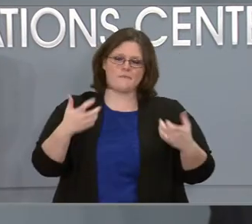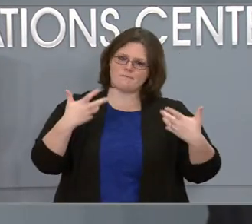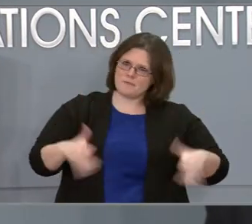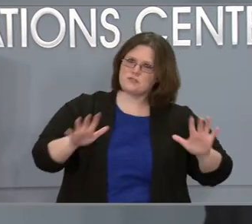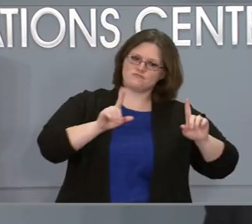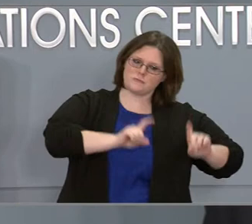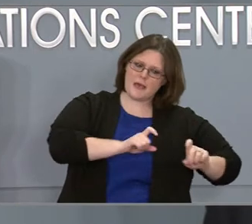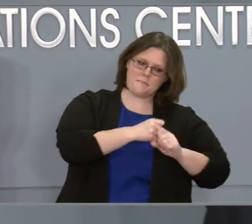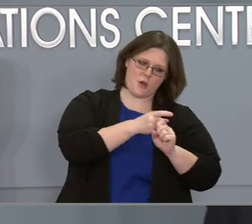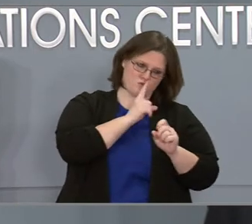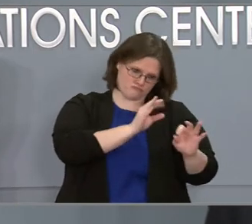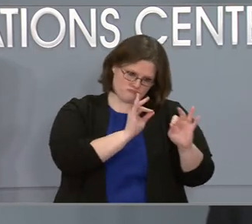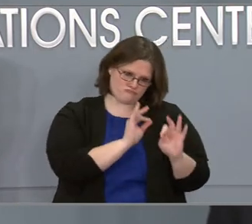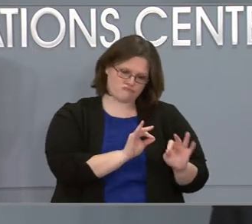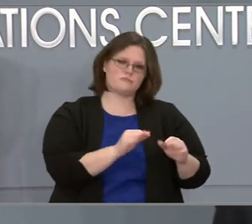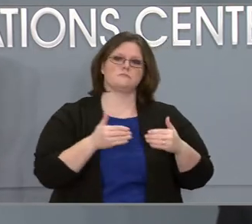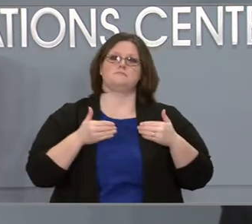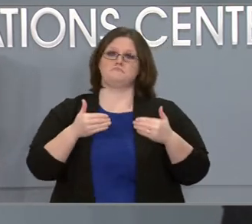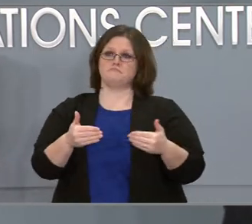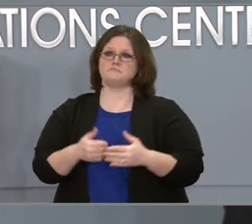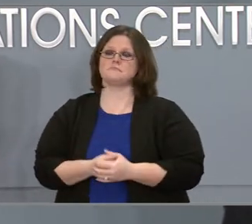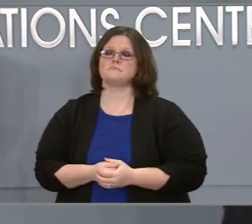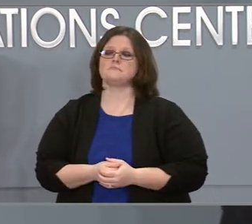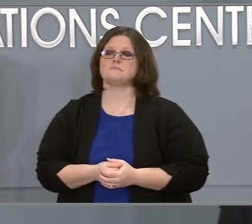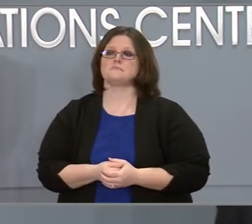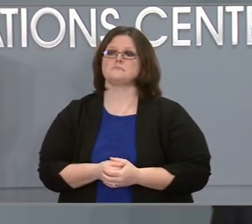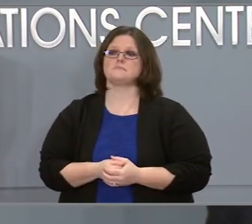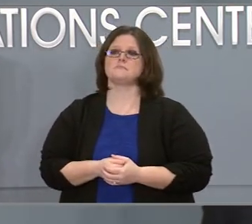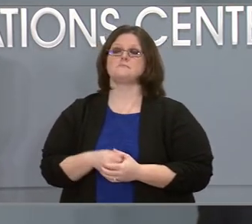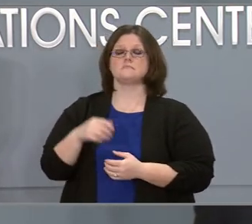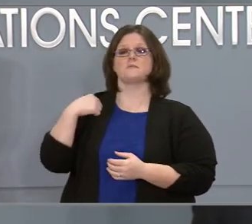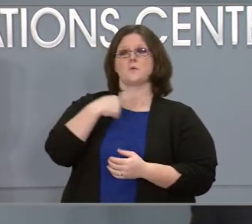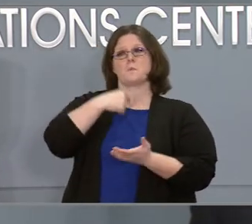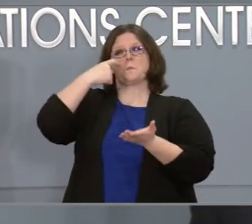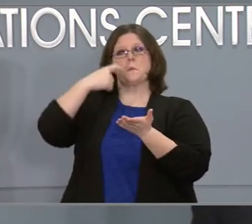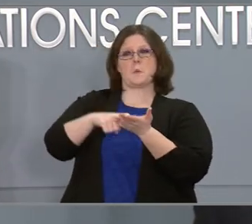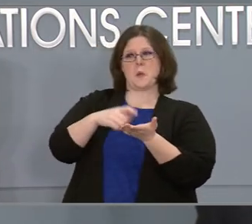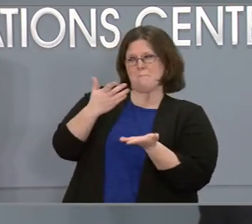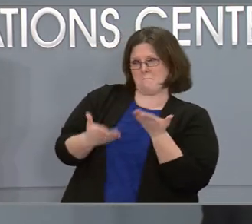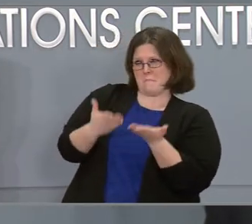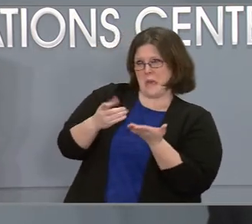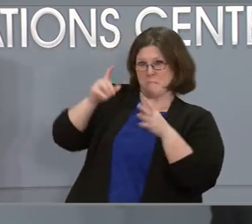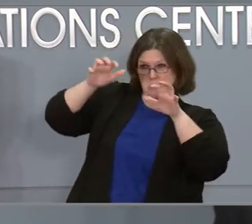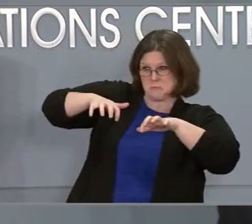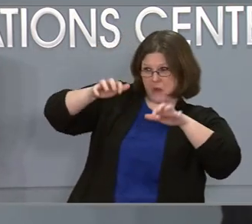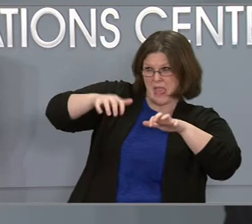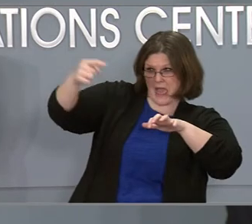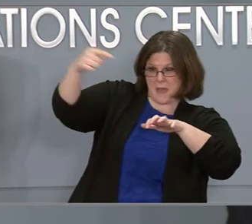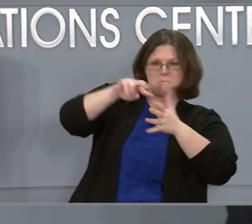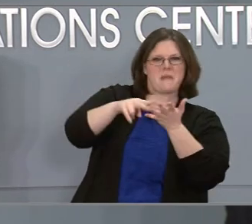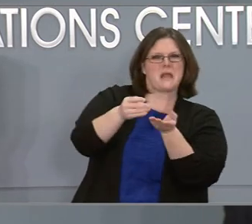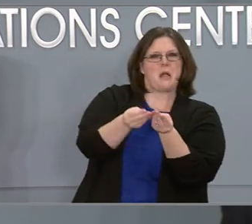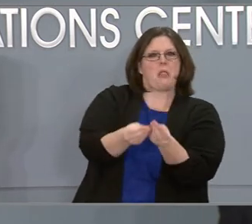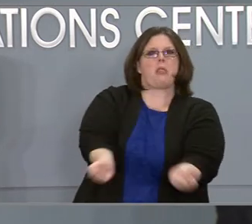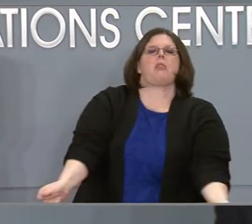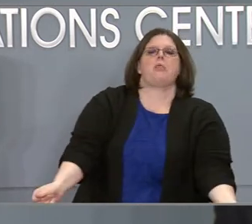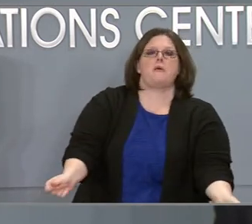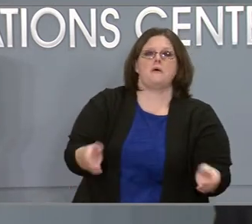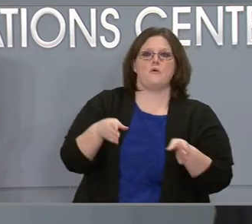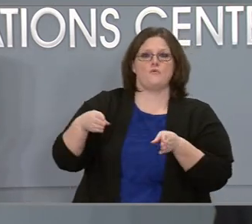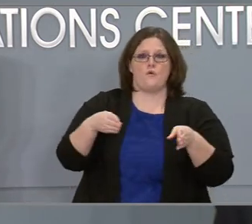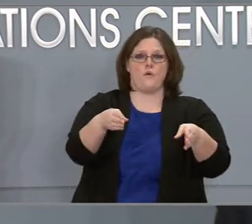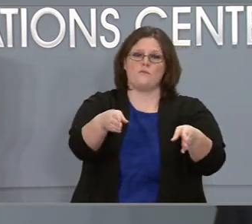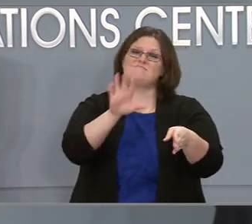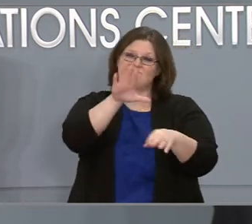in ahead of the winter weather, we are concerned that in some areas the brine or salt might wash off the roads. Again, when the